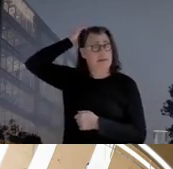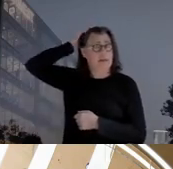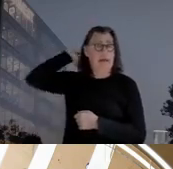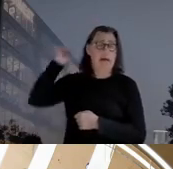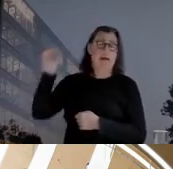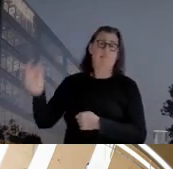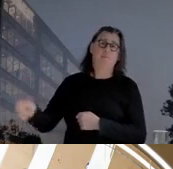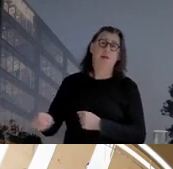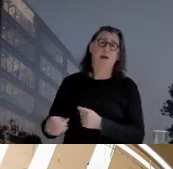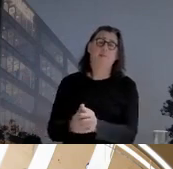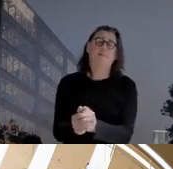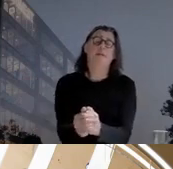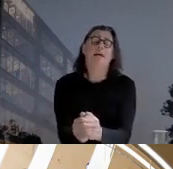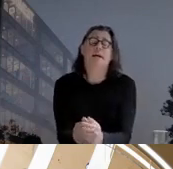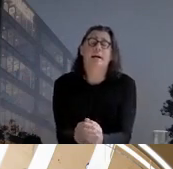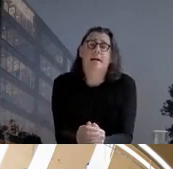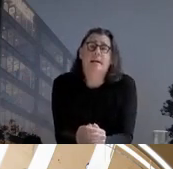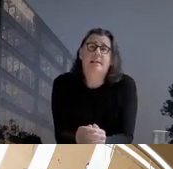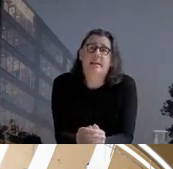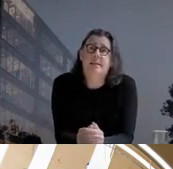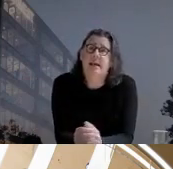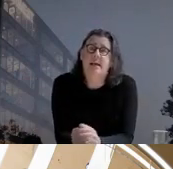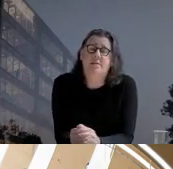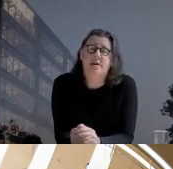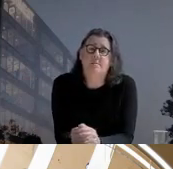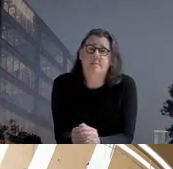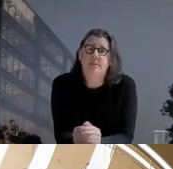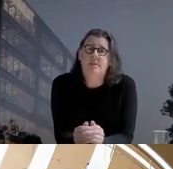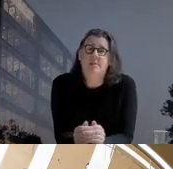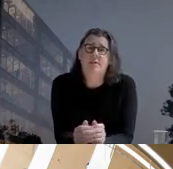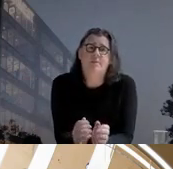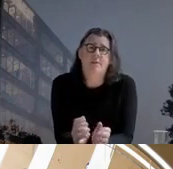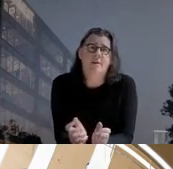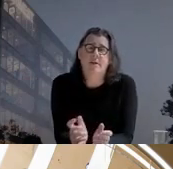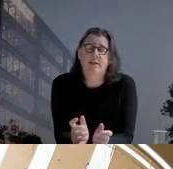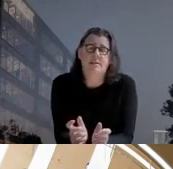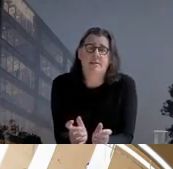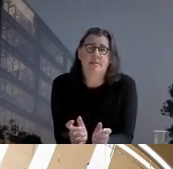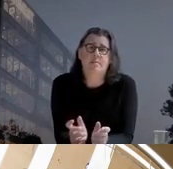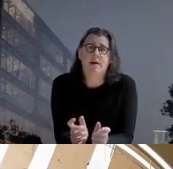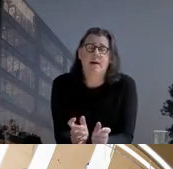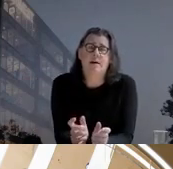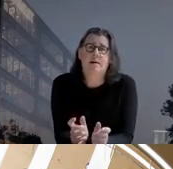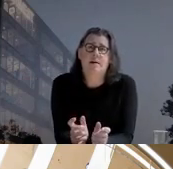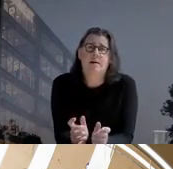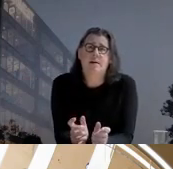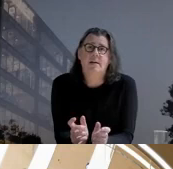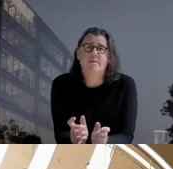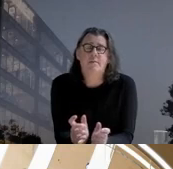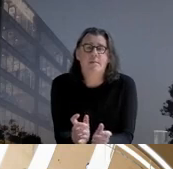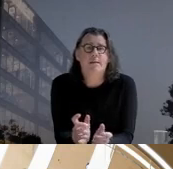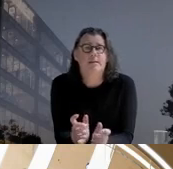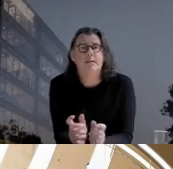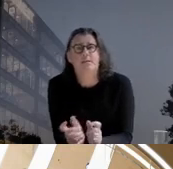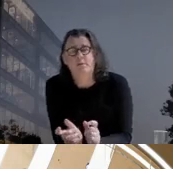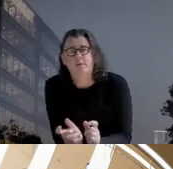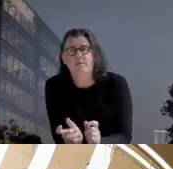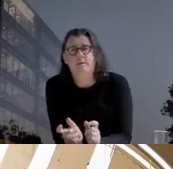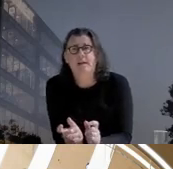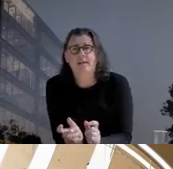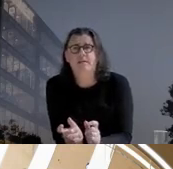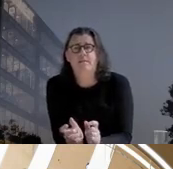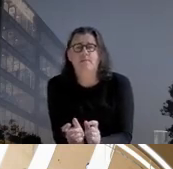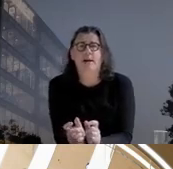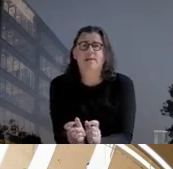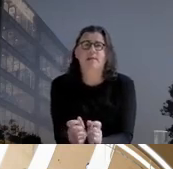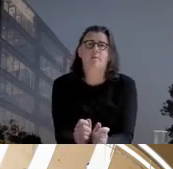about carbon in the last column. You can very quickly see where, if we make this